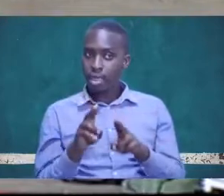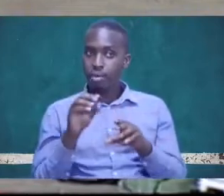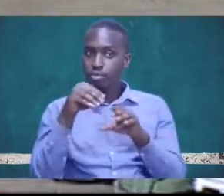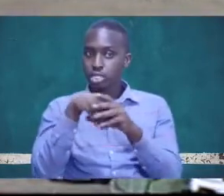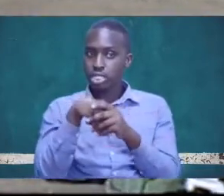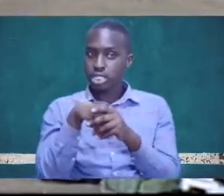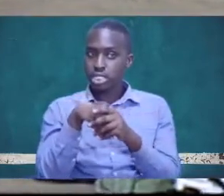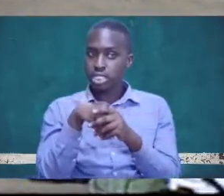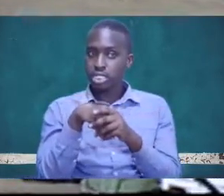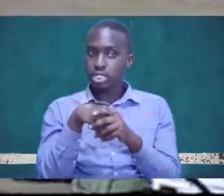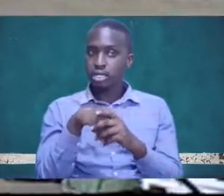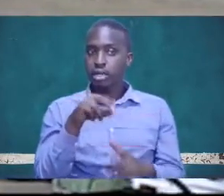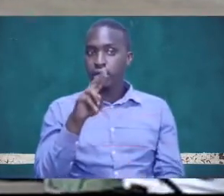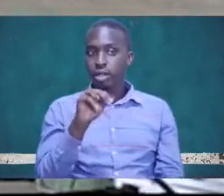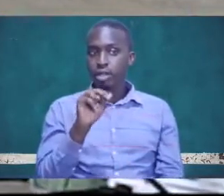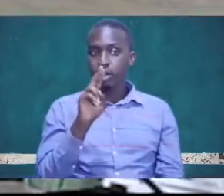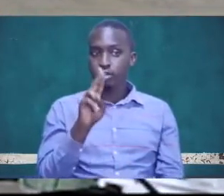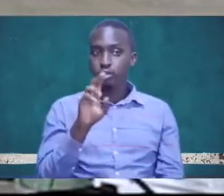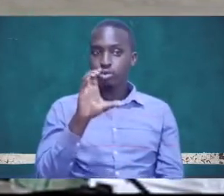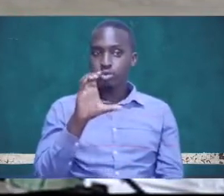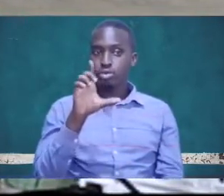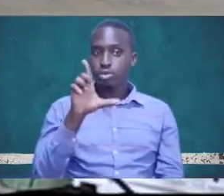into the nuclear